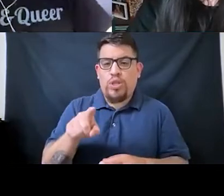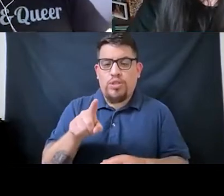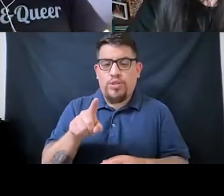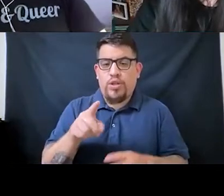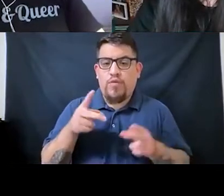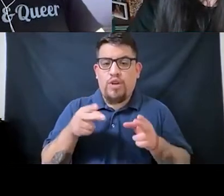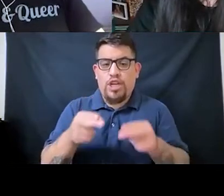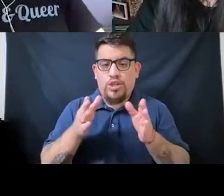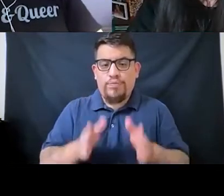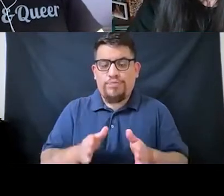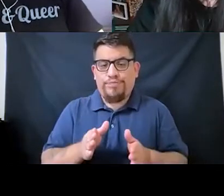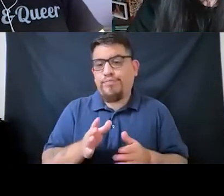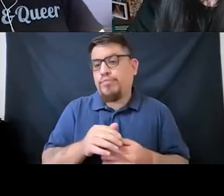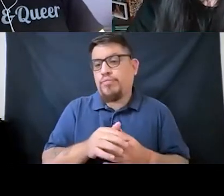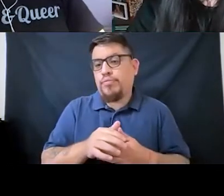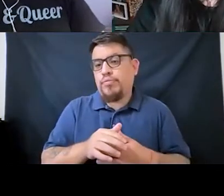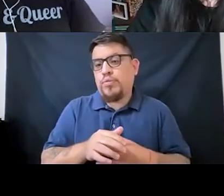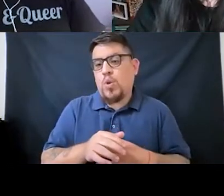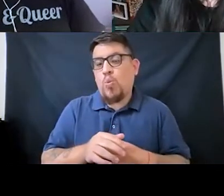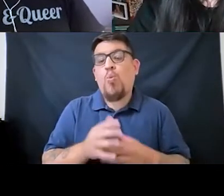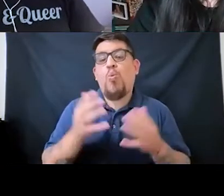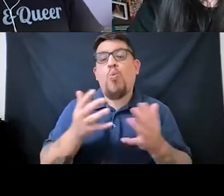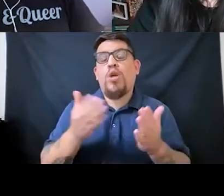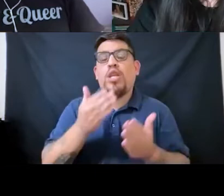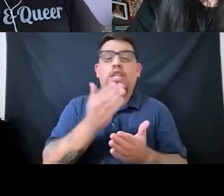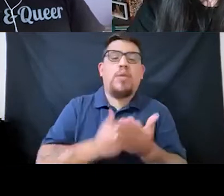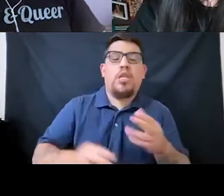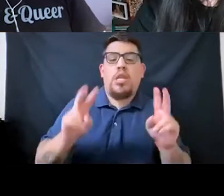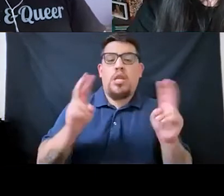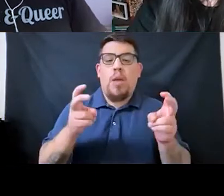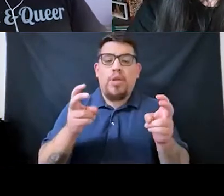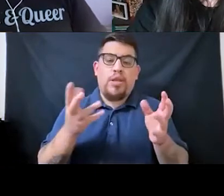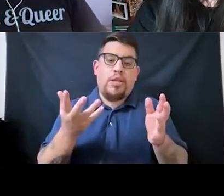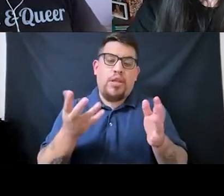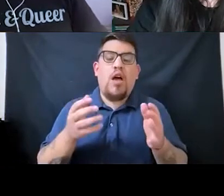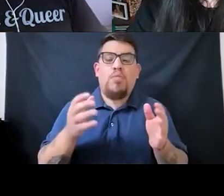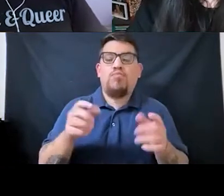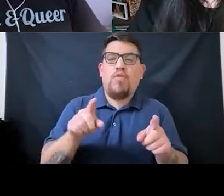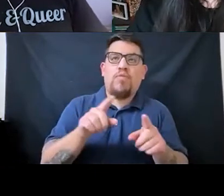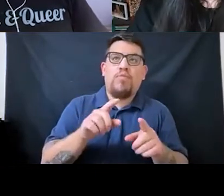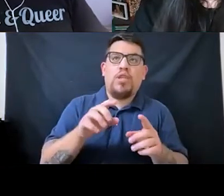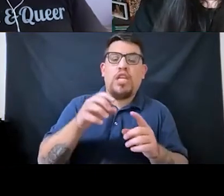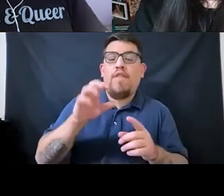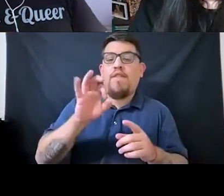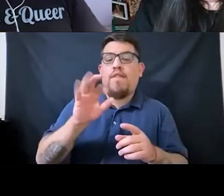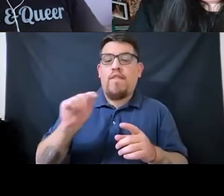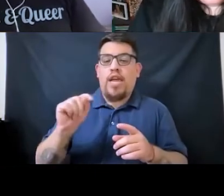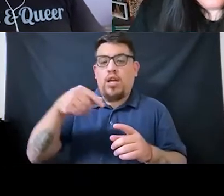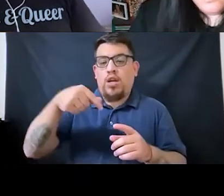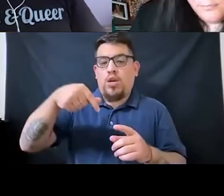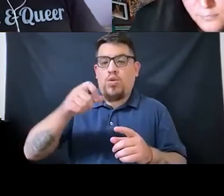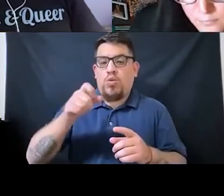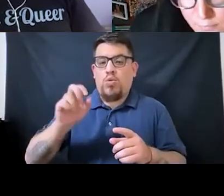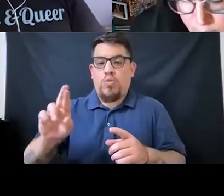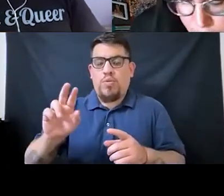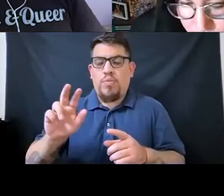Is there, what are some of the other topics? You know, obviously fat and queer is the umbrella, right? But hearing from the three of you, we've